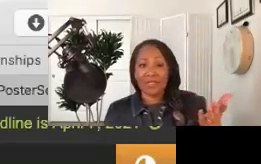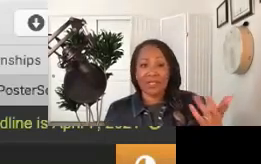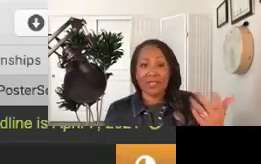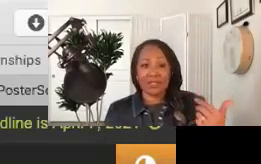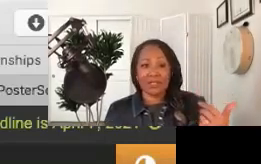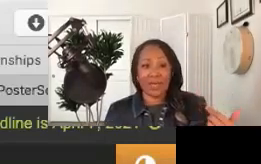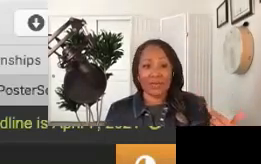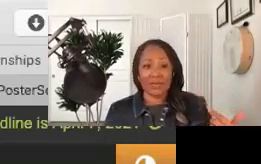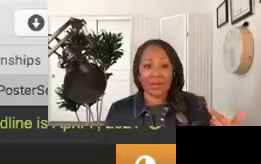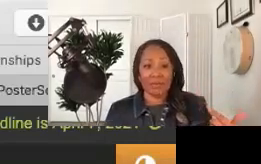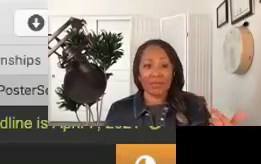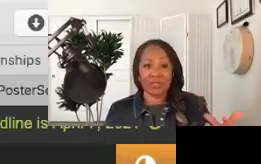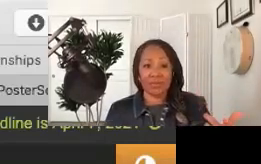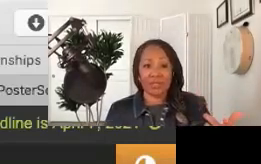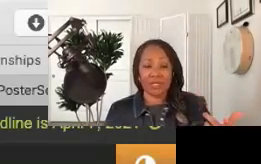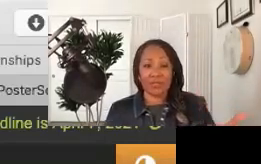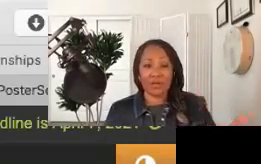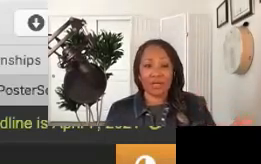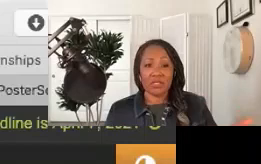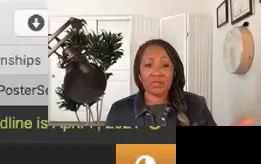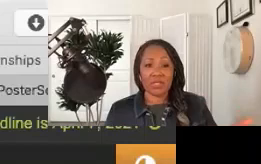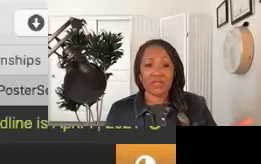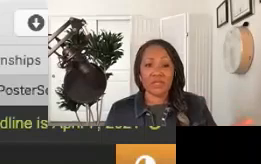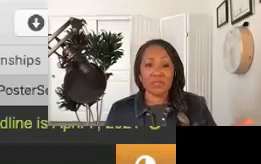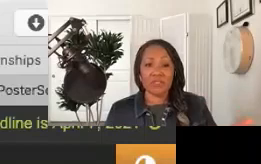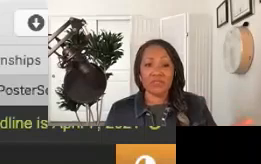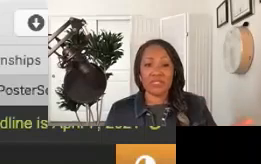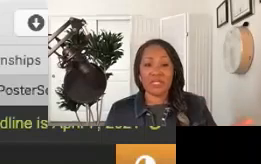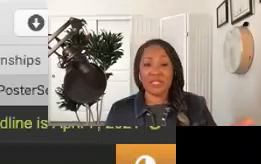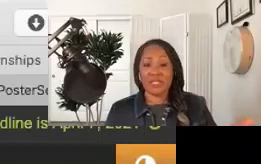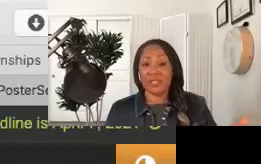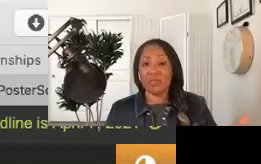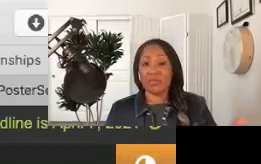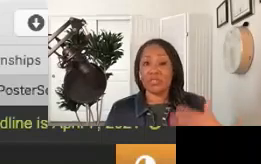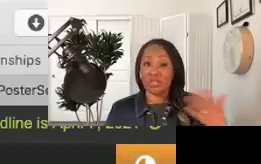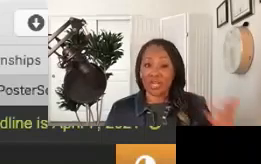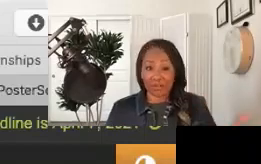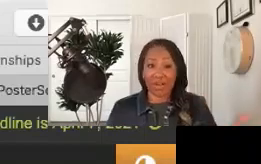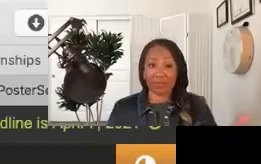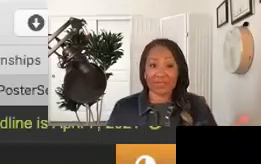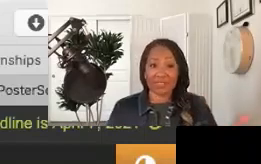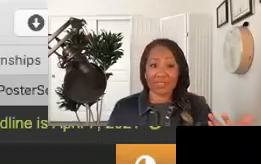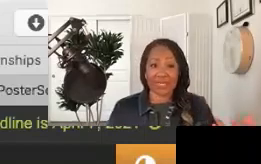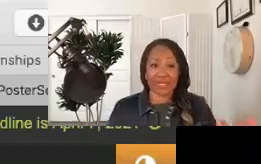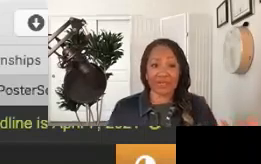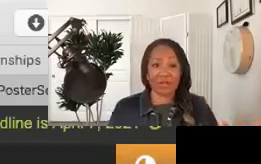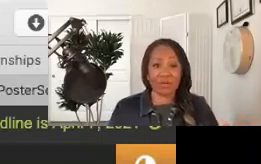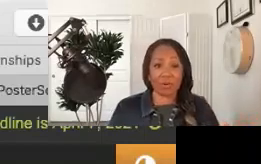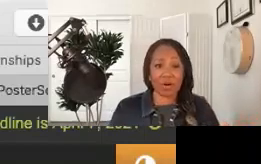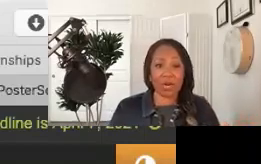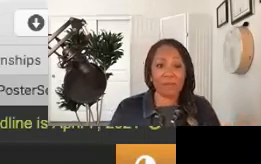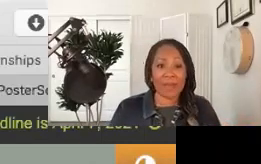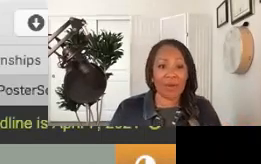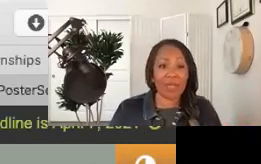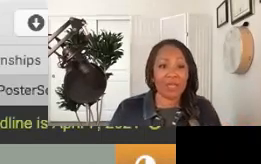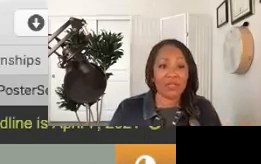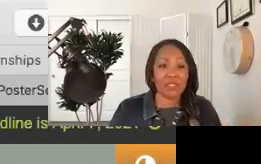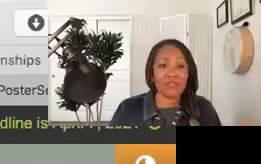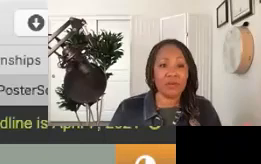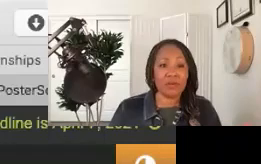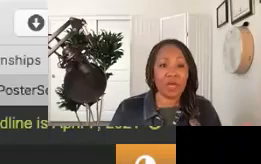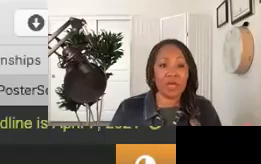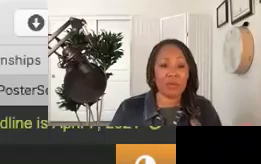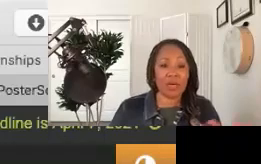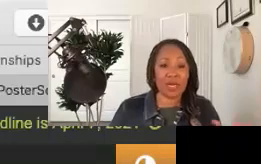the link, you have your hyperlink, you put it in there so that if someone's visiting your poster and you're not present, they can learn more about the